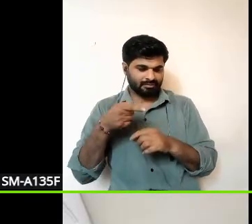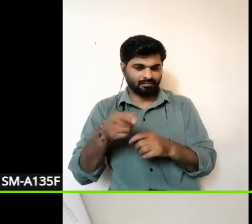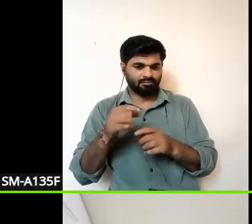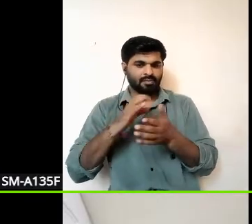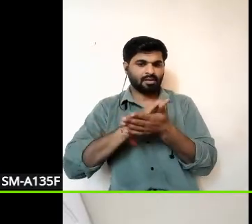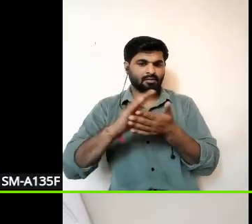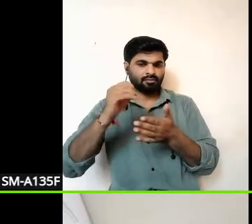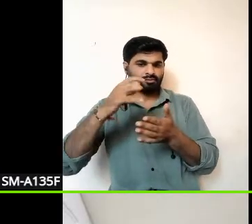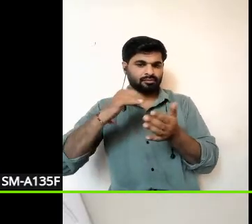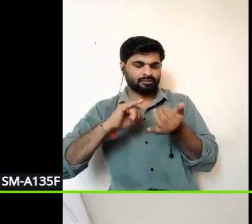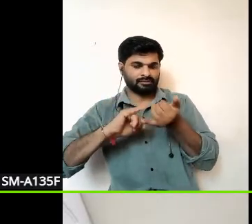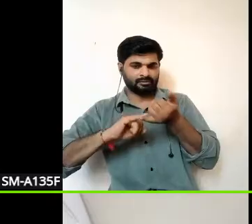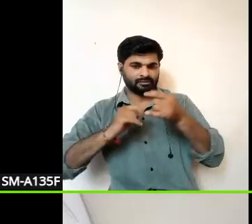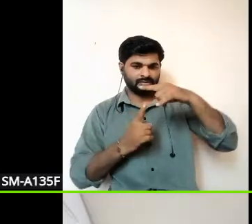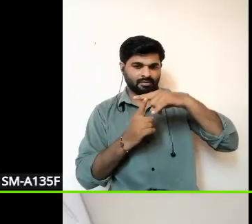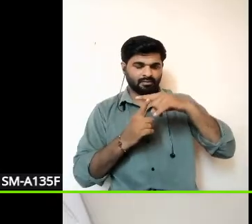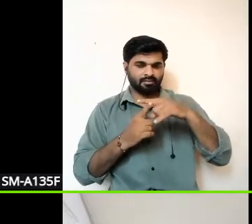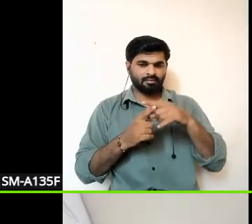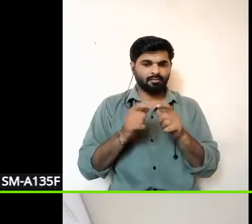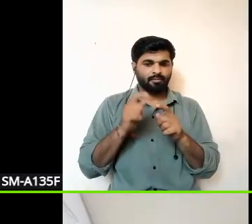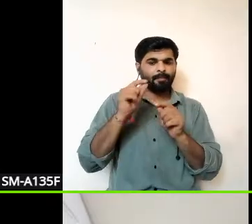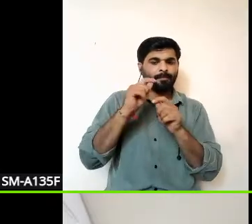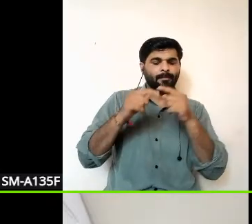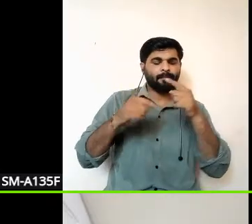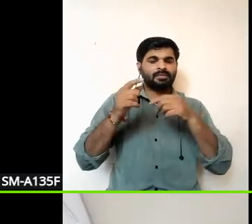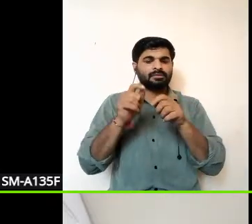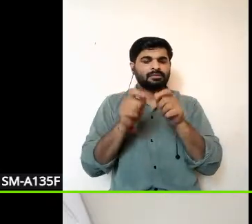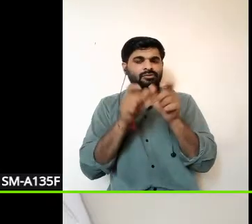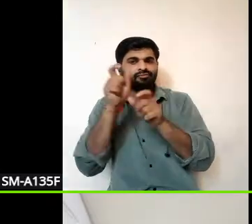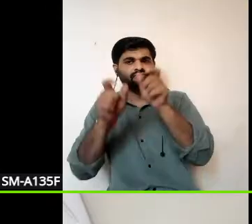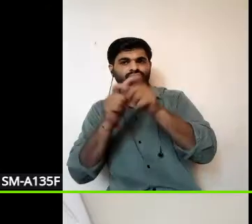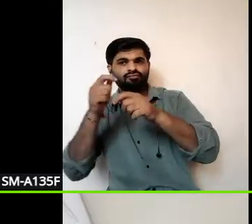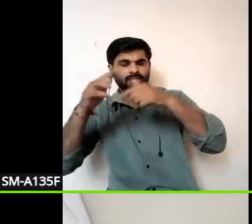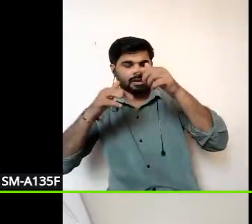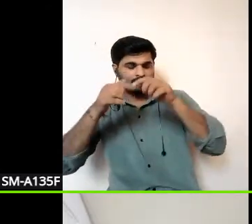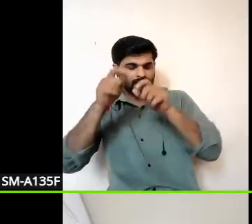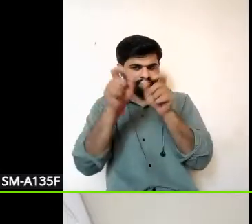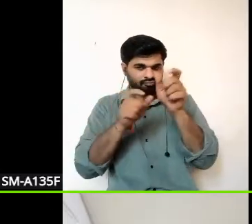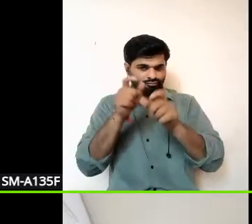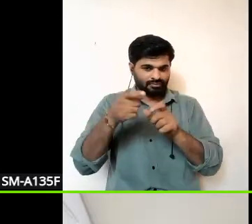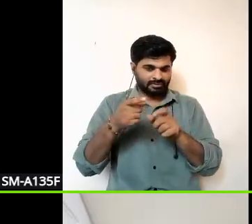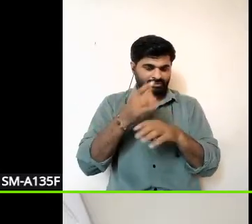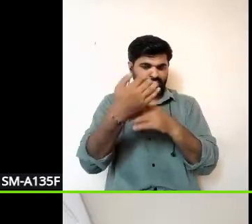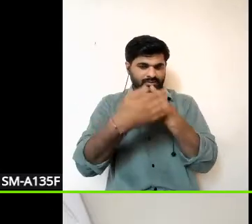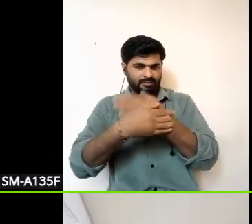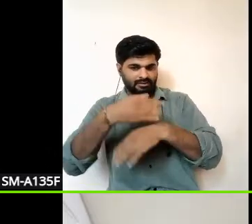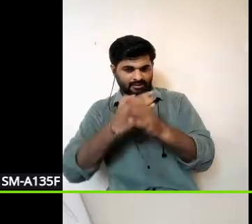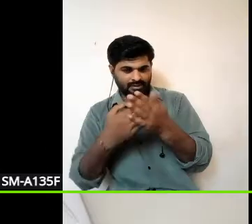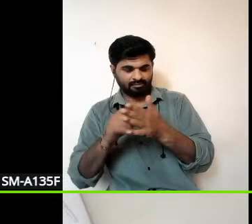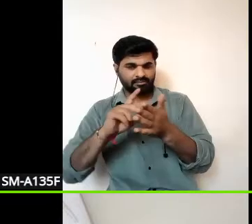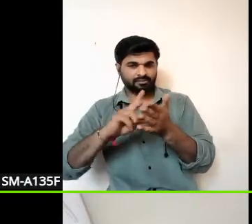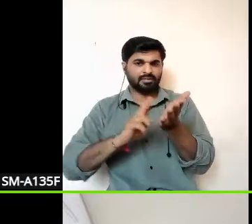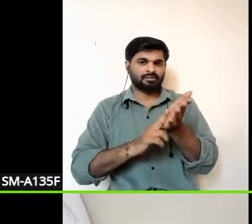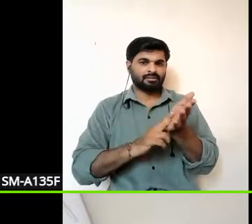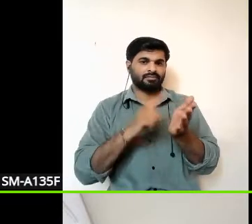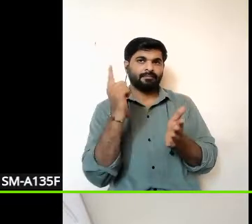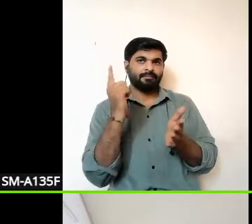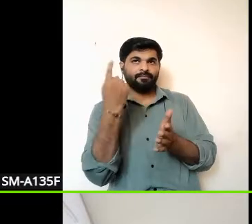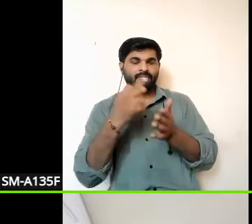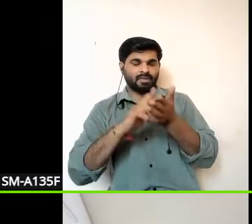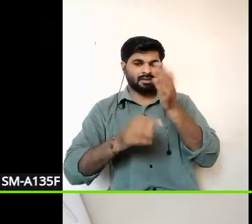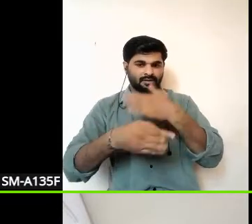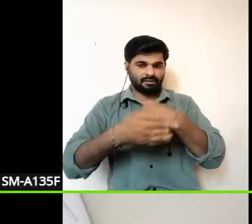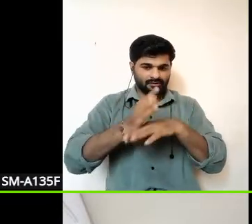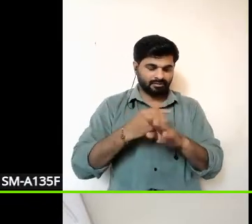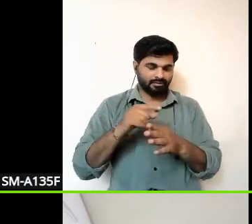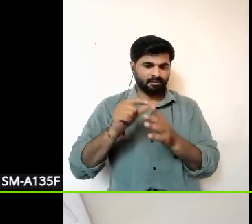by Politics and Disability Forum, which is led by Shashank, and Astha's National Disability Helpline. And we've done